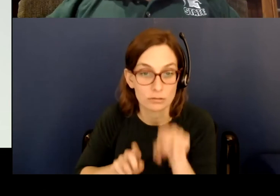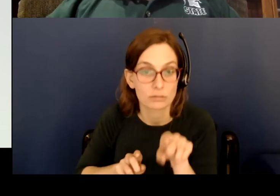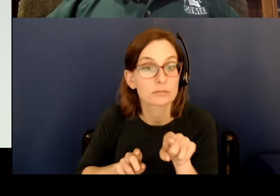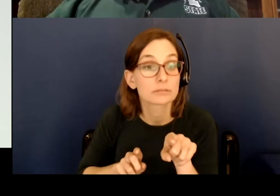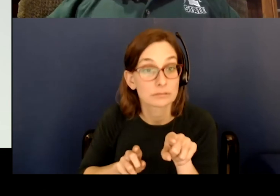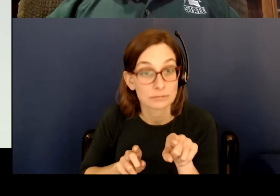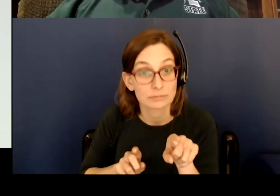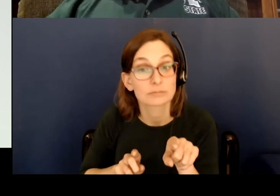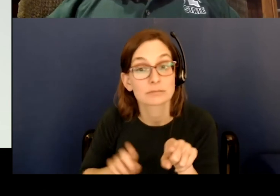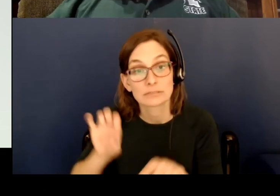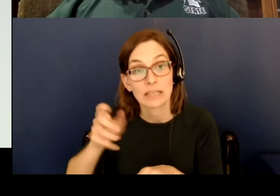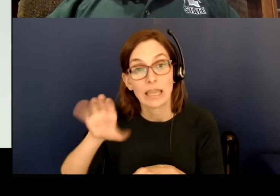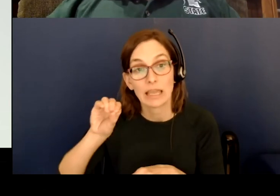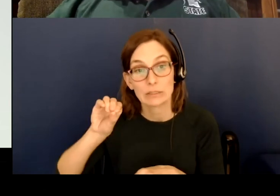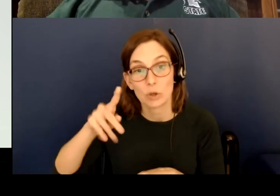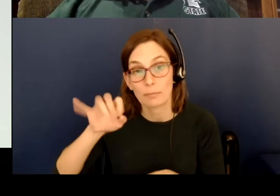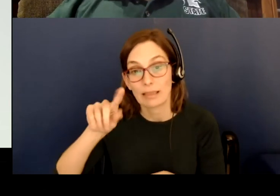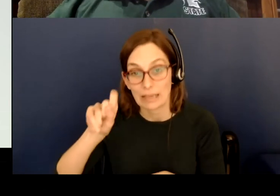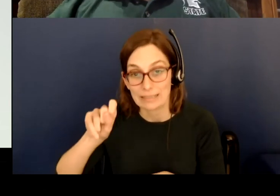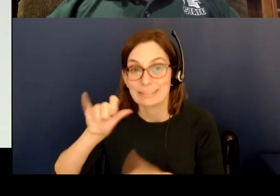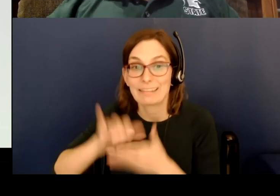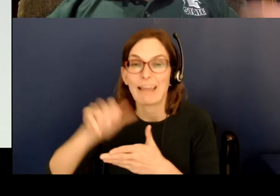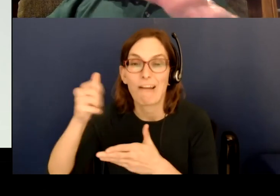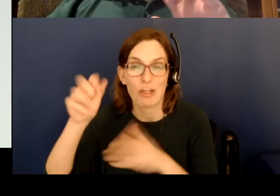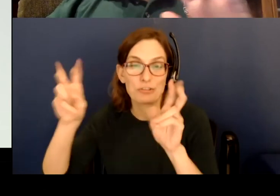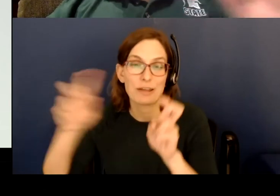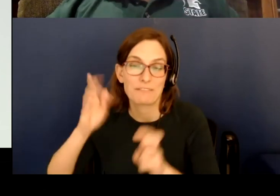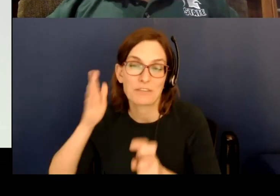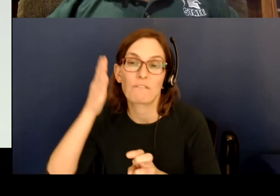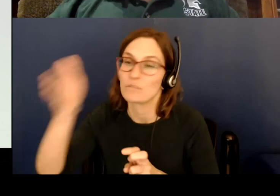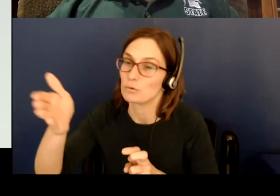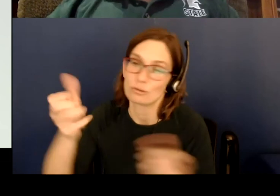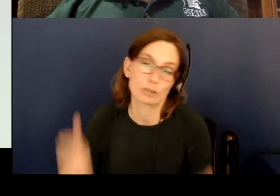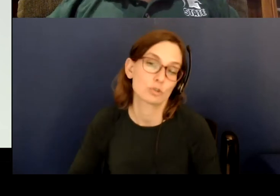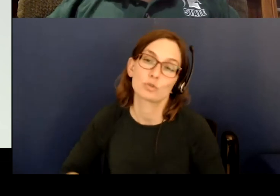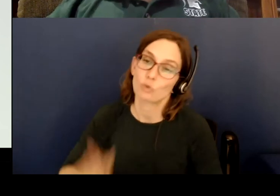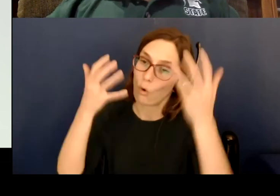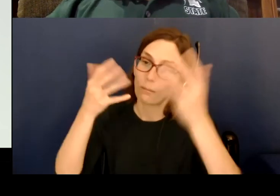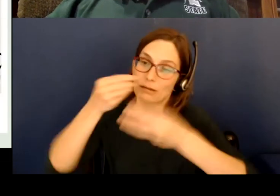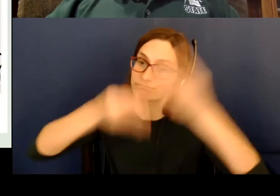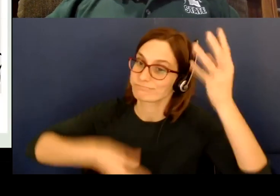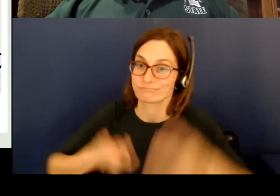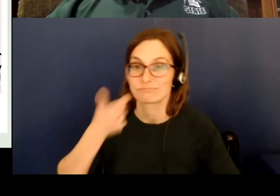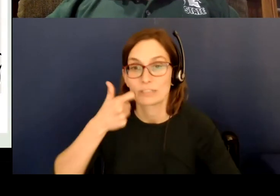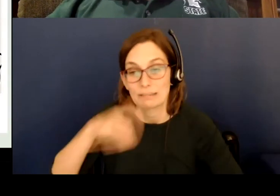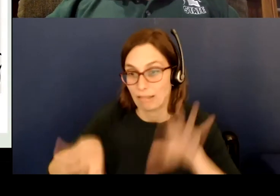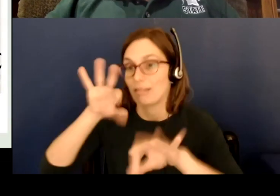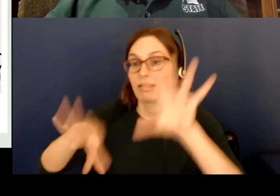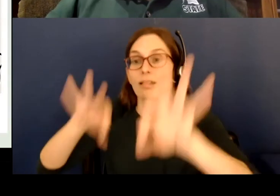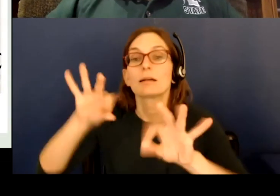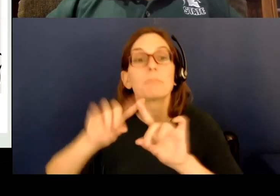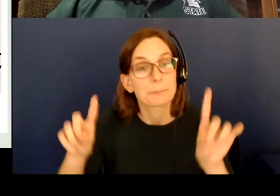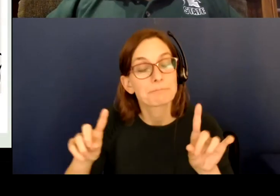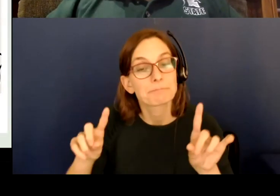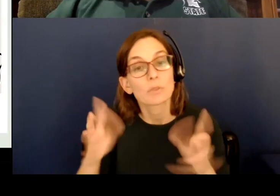And exoplanets are another topic for a future astronomy night. There is so much there, especially lately. But I just want to say